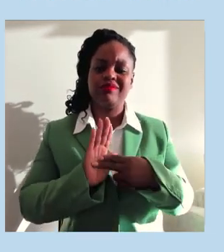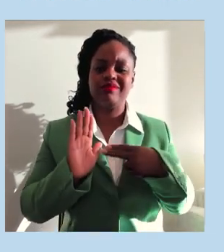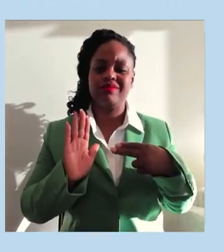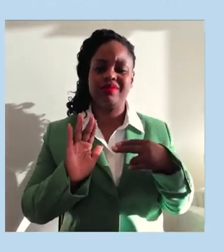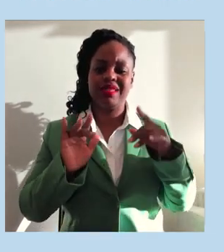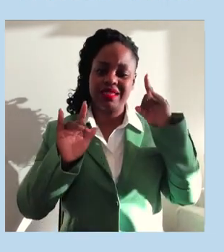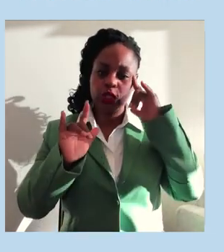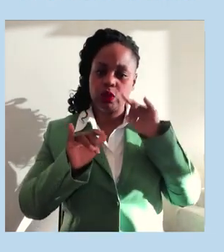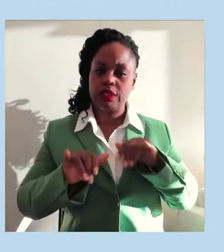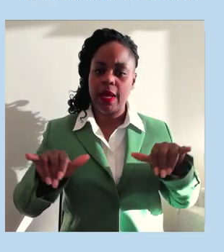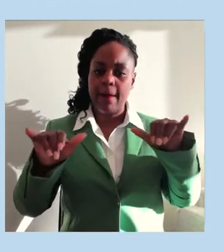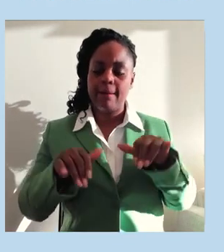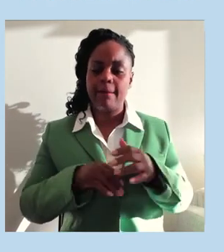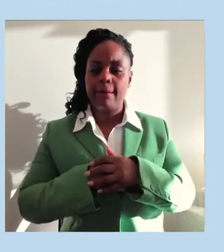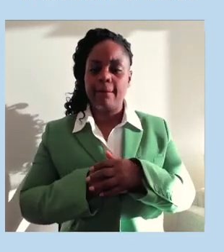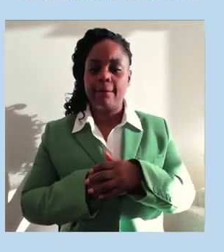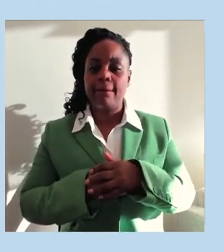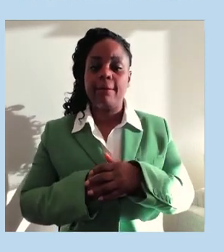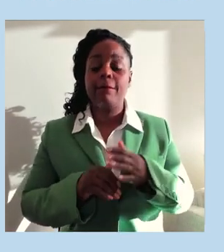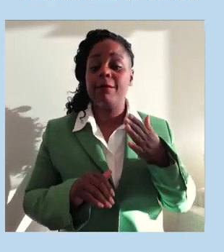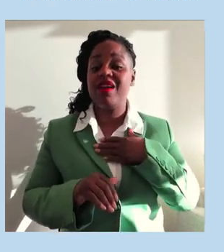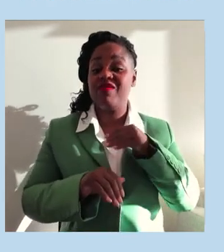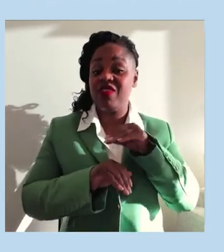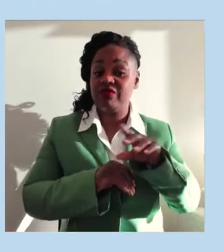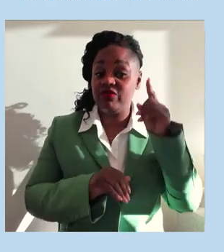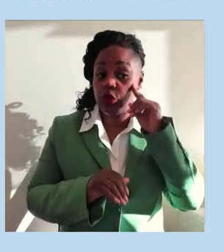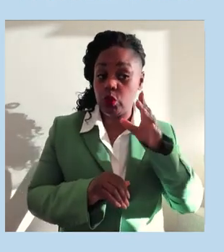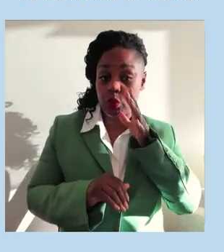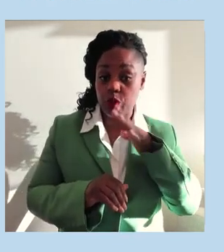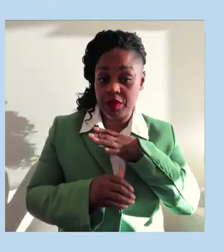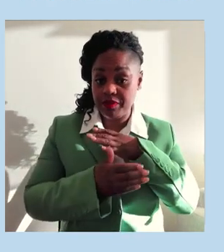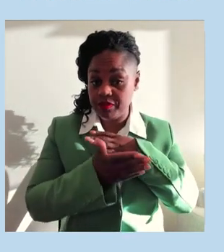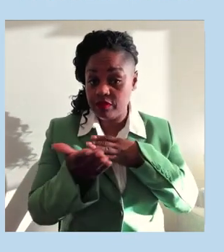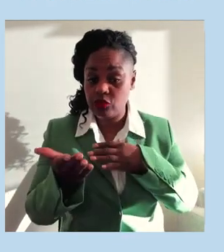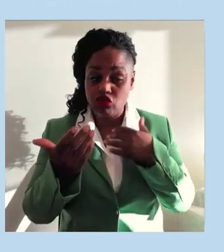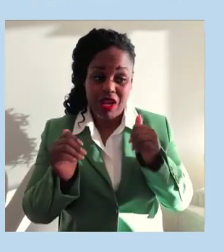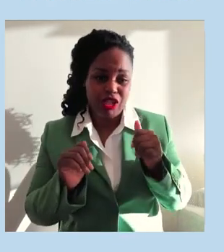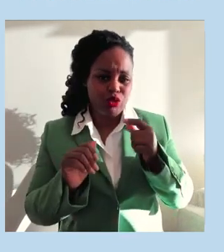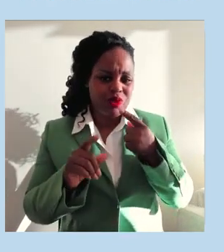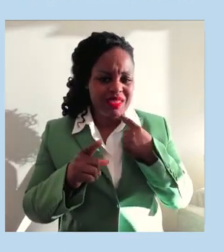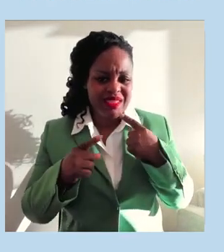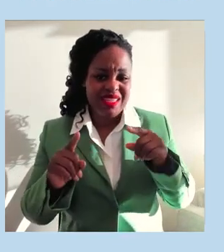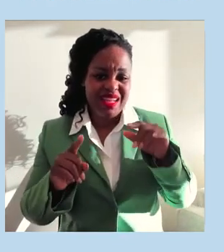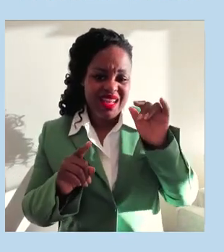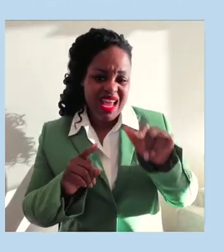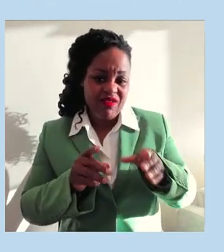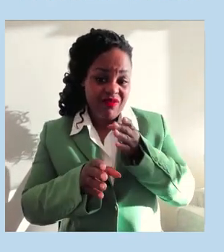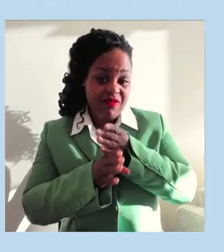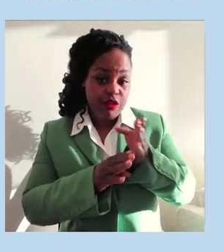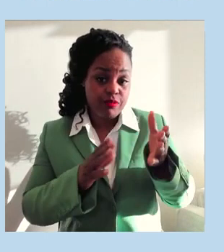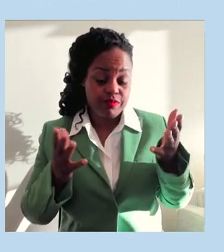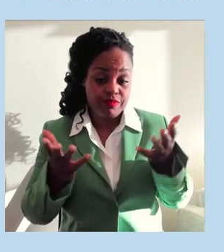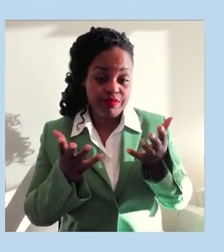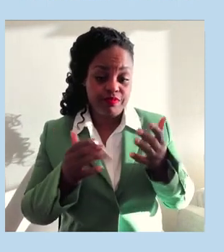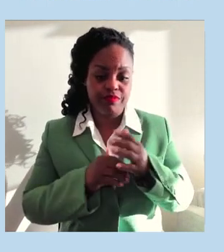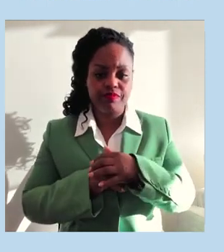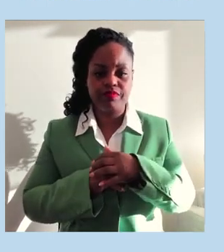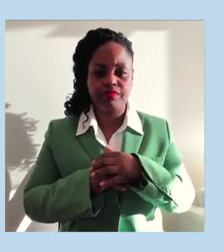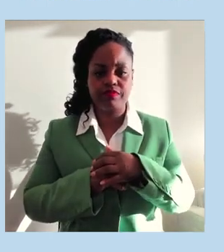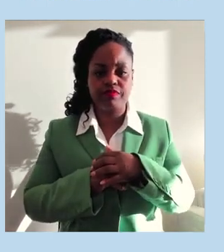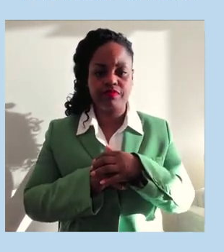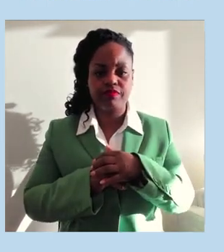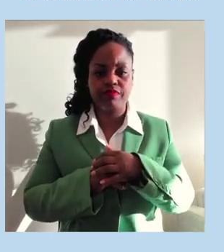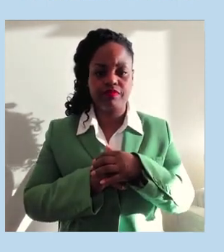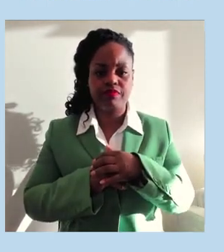for females trying to excel in male-dominated fields is to always strive for more through internships, connecting with experts, or